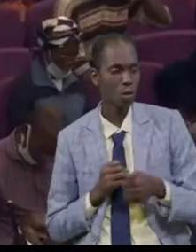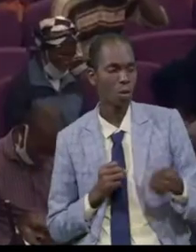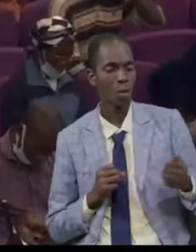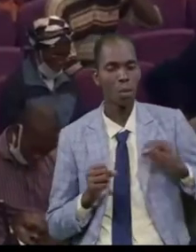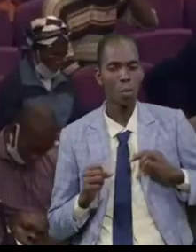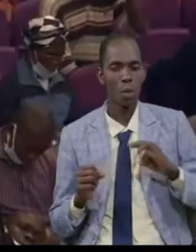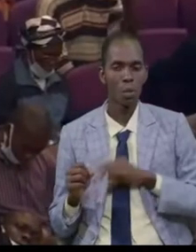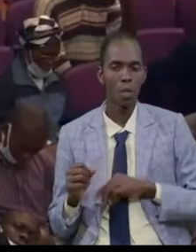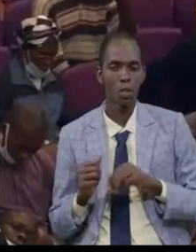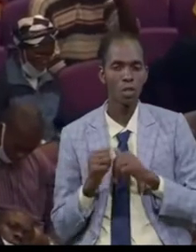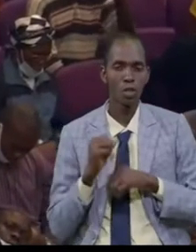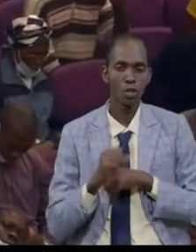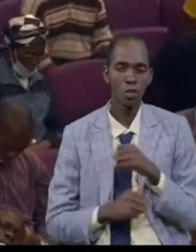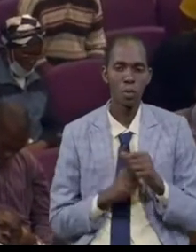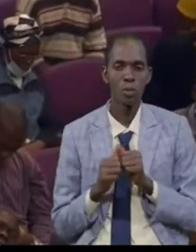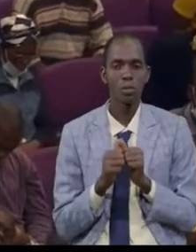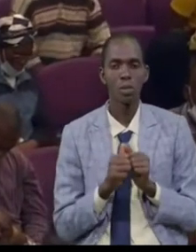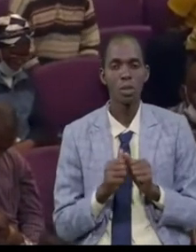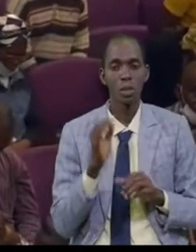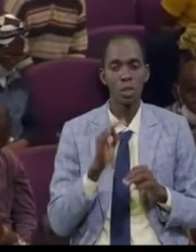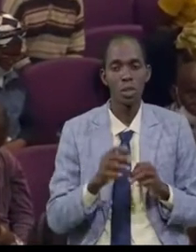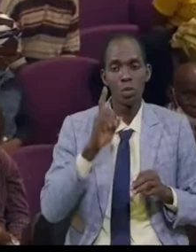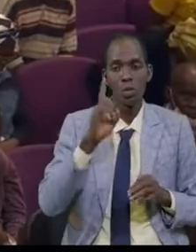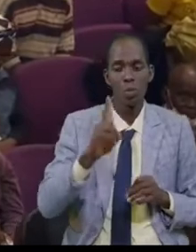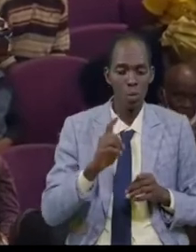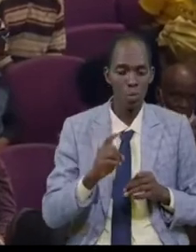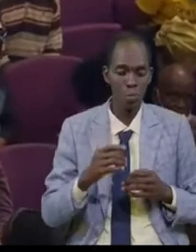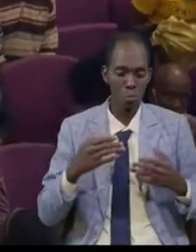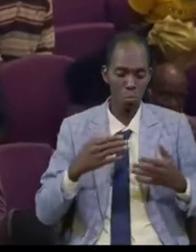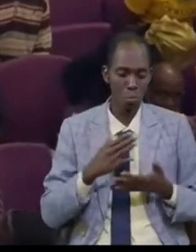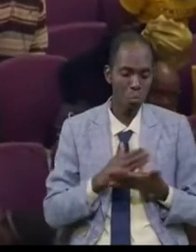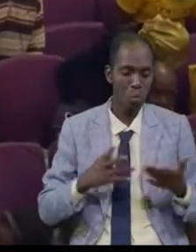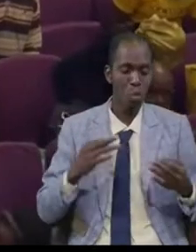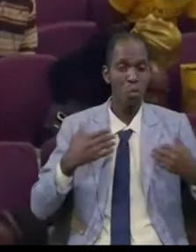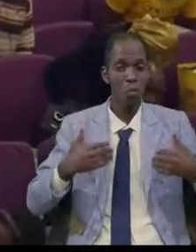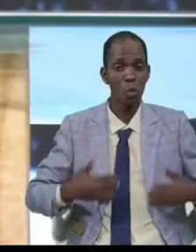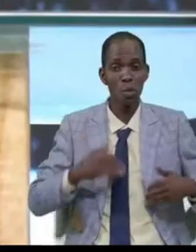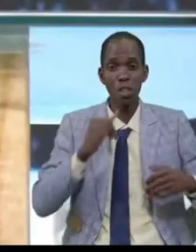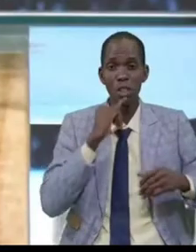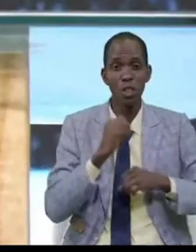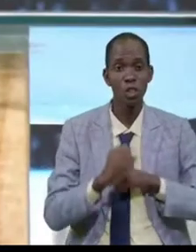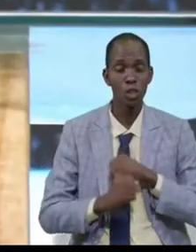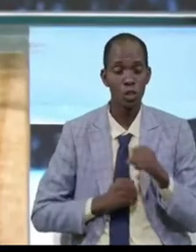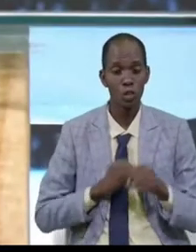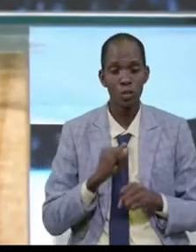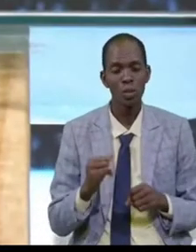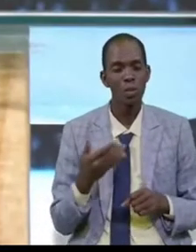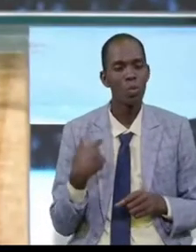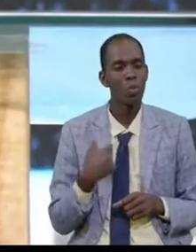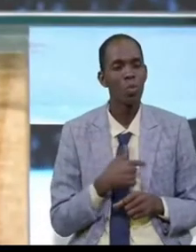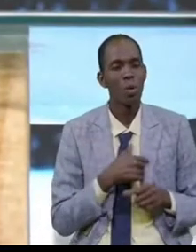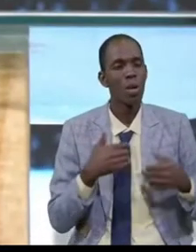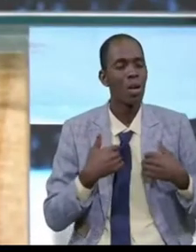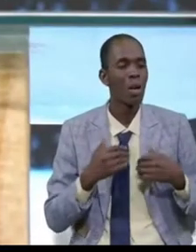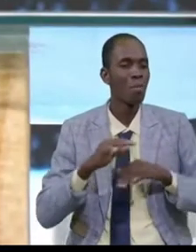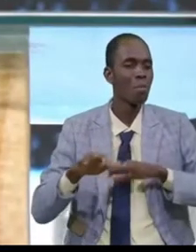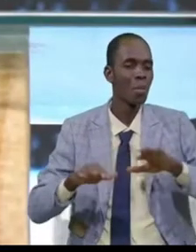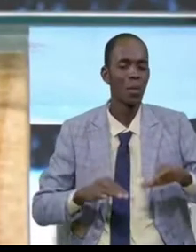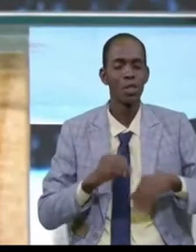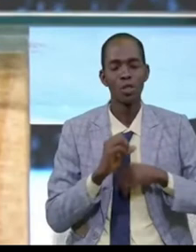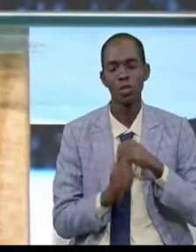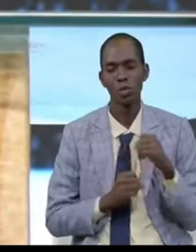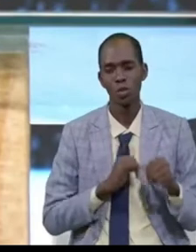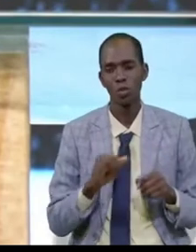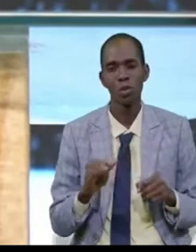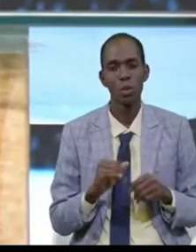with it. If one member is suffering, there are many areas of suffering. Once we open our eyes, we